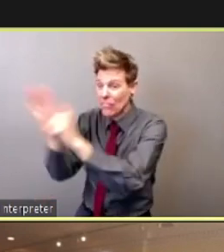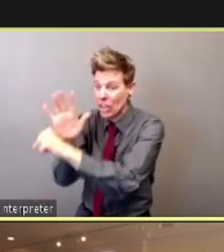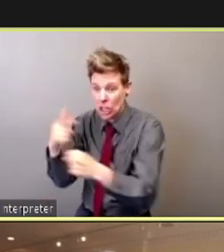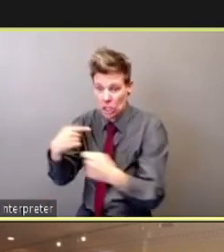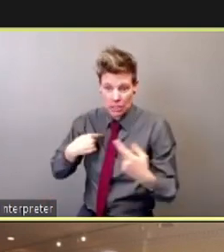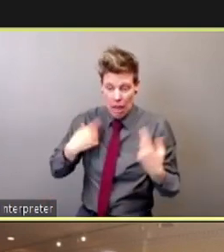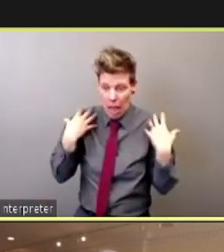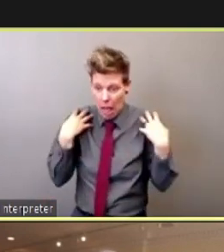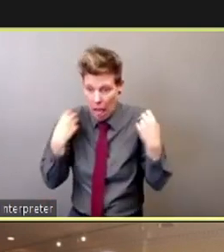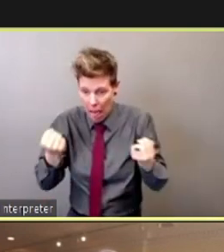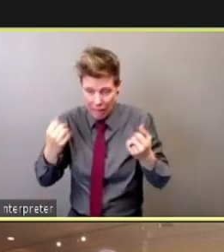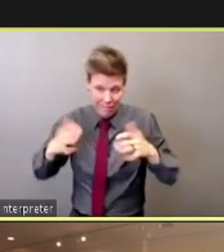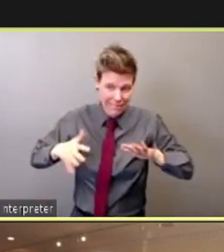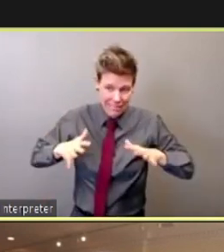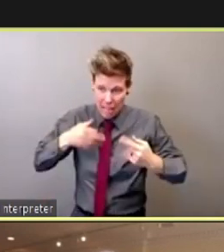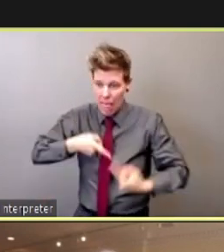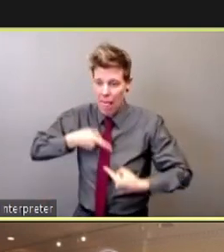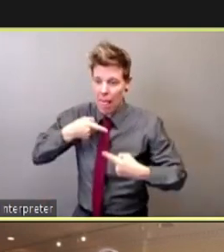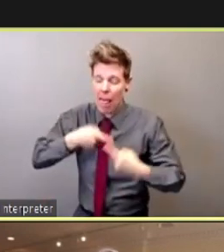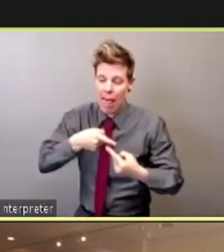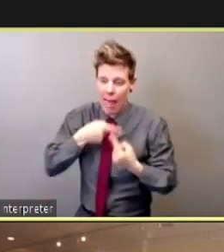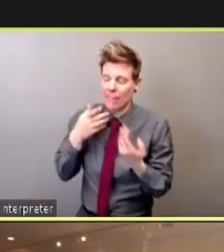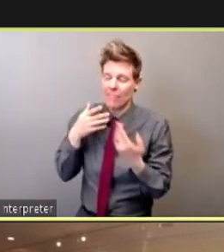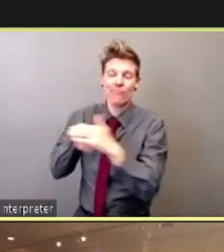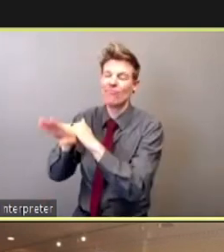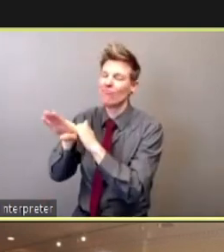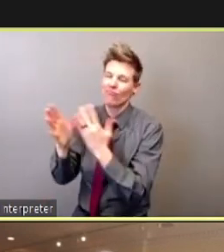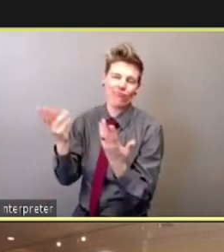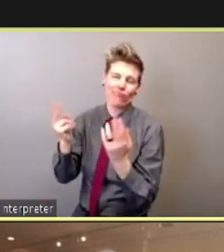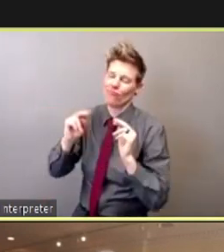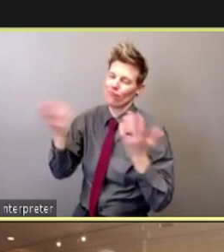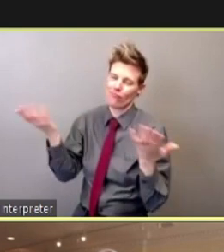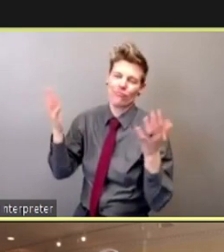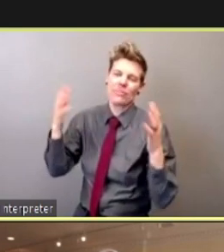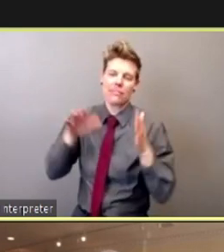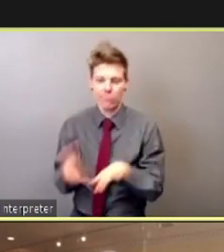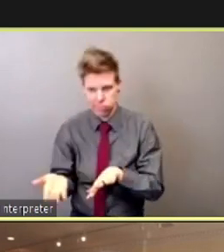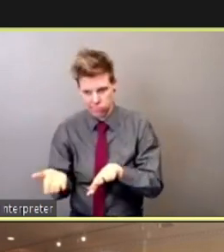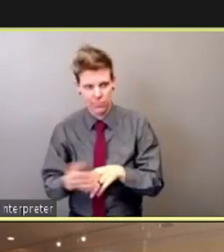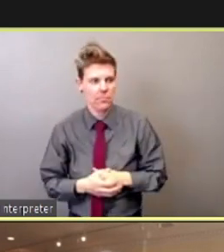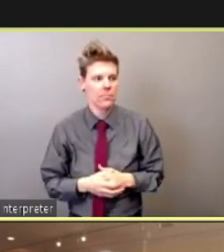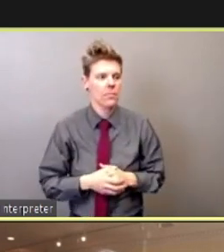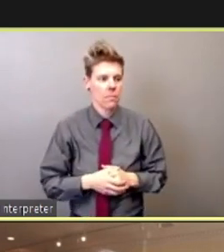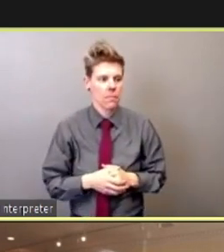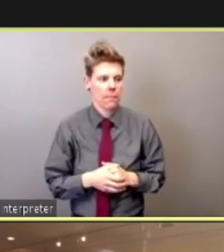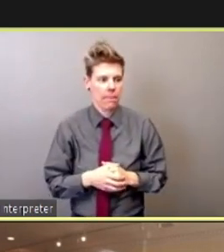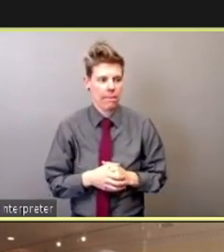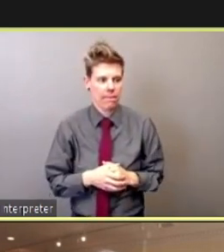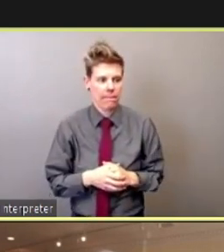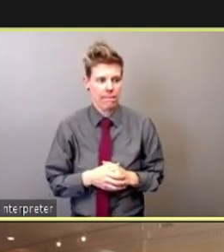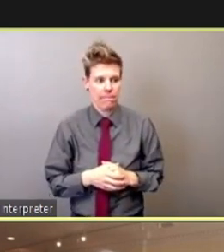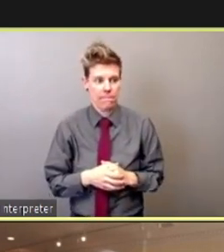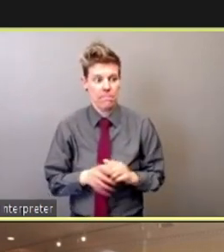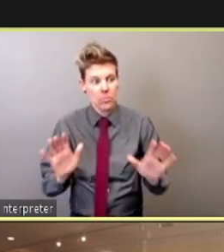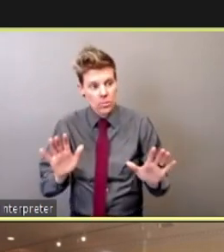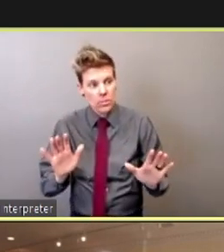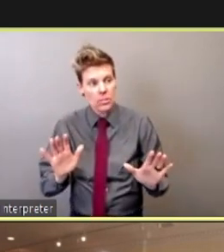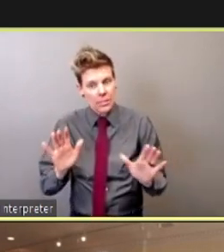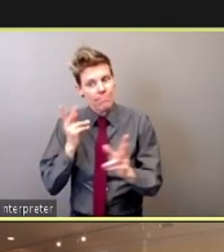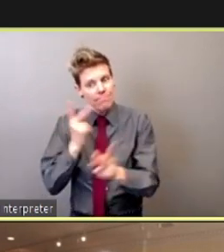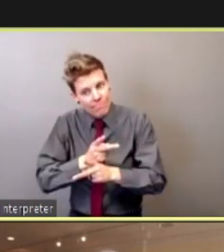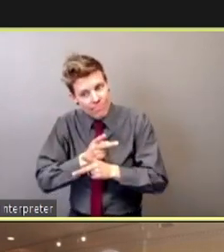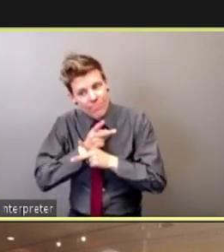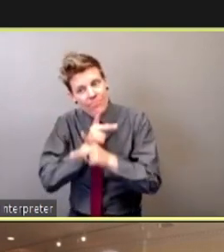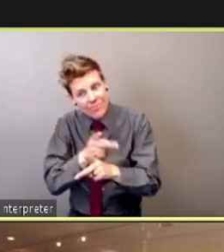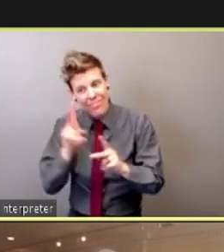their guard. This is a deadly virus for far too many, with, in addition,